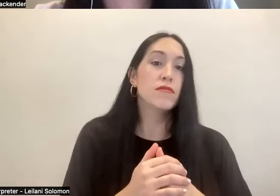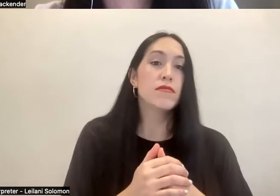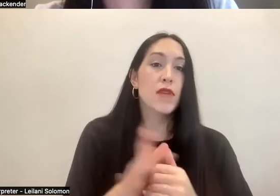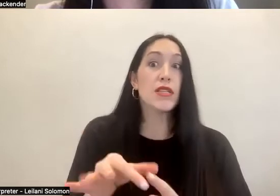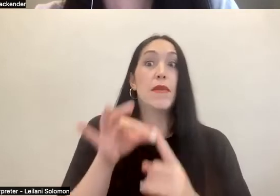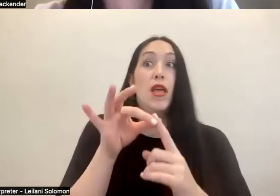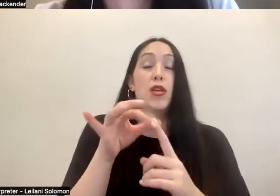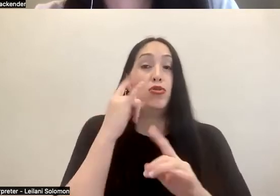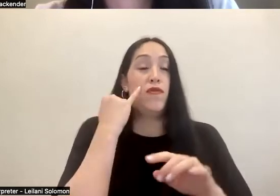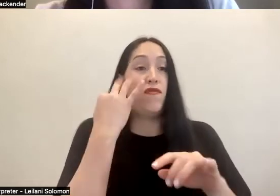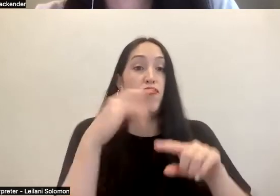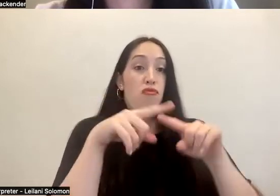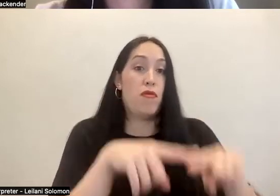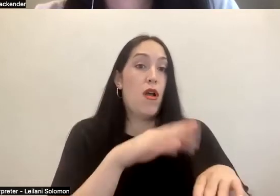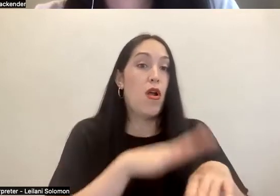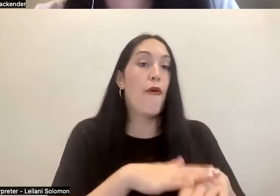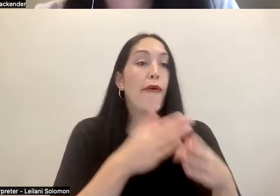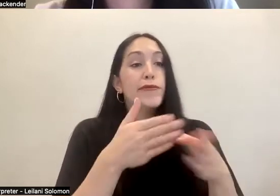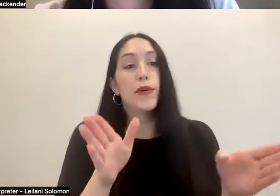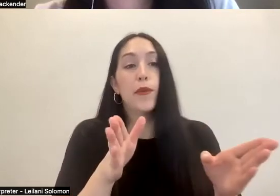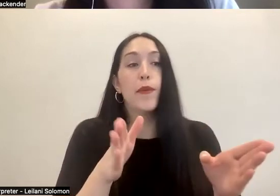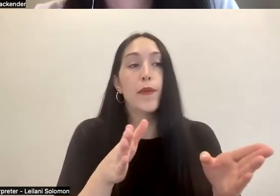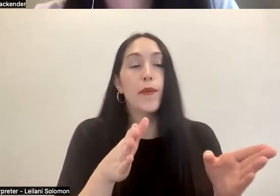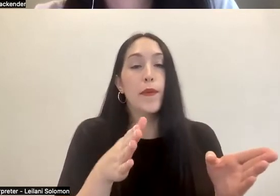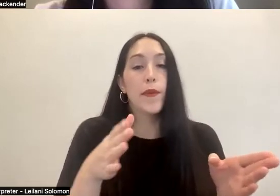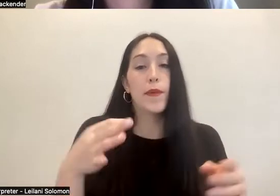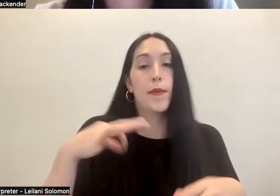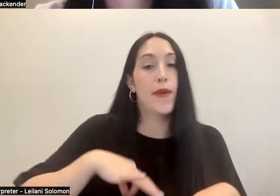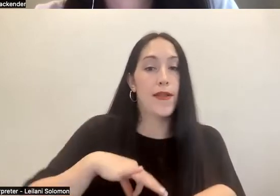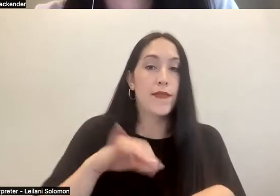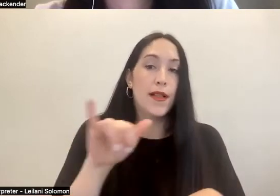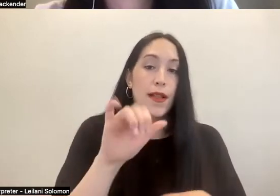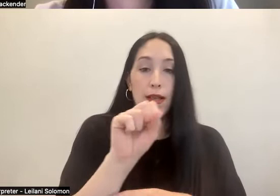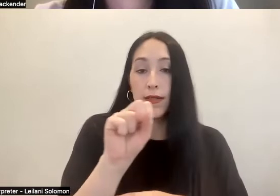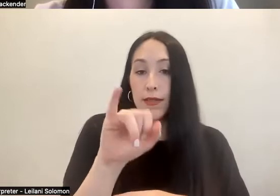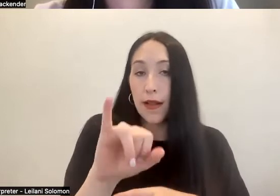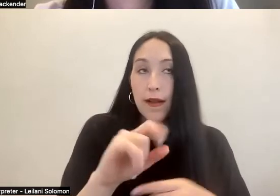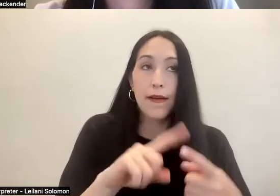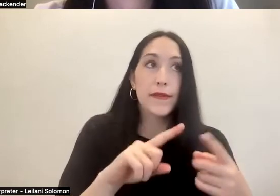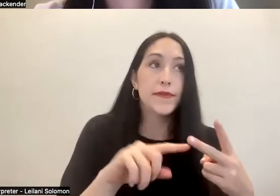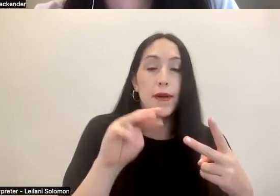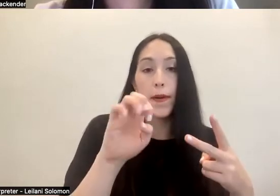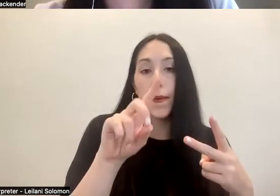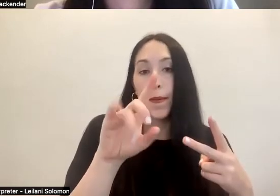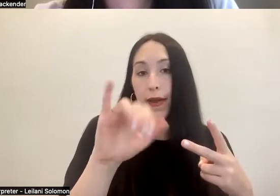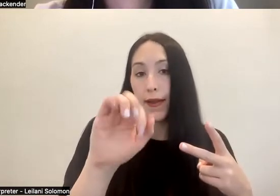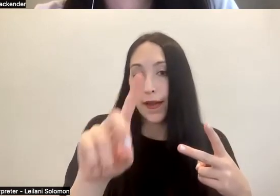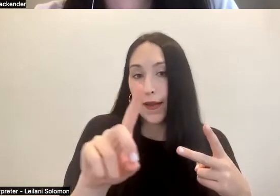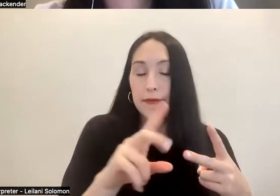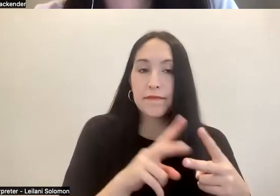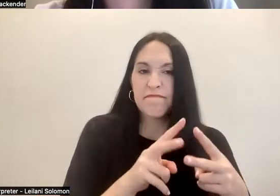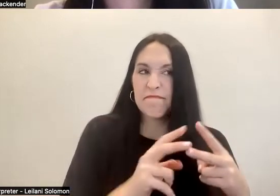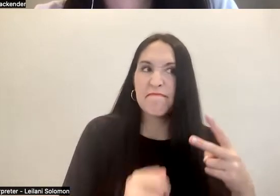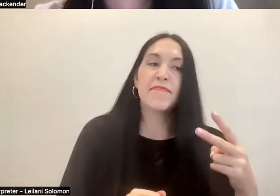public benefit programs, such as supplemental security income or Medicaid. Which